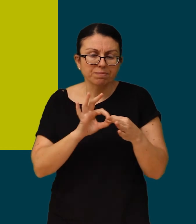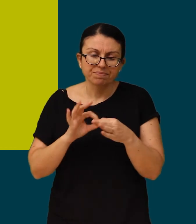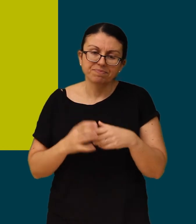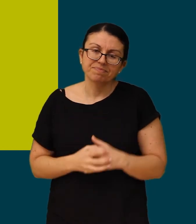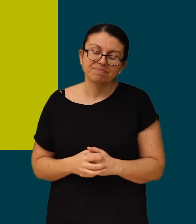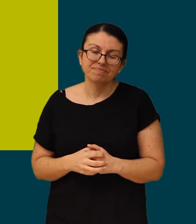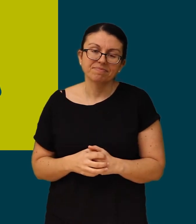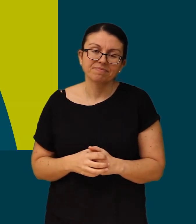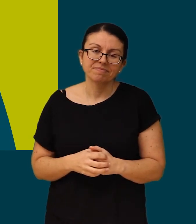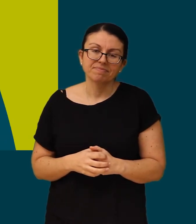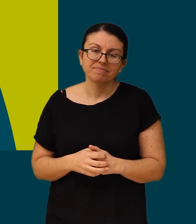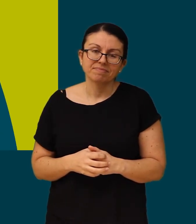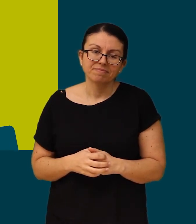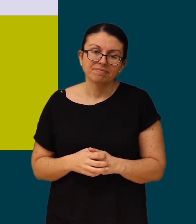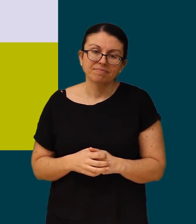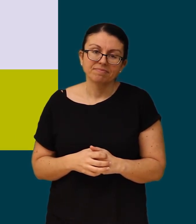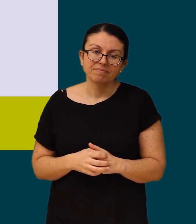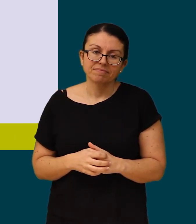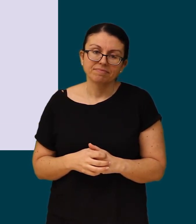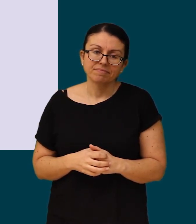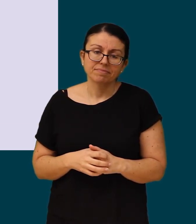Working together.